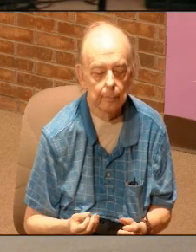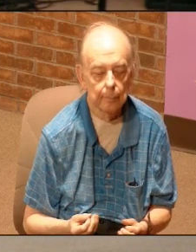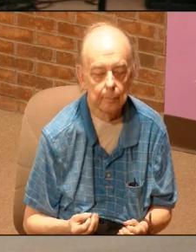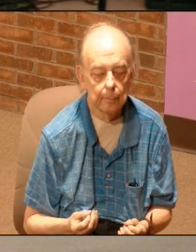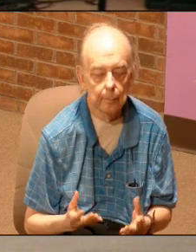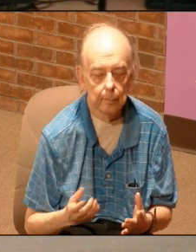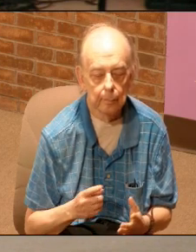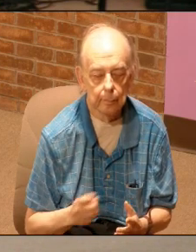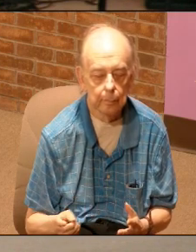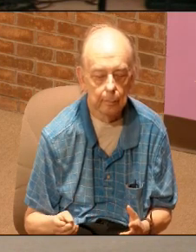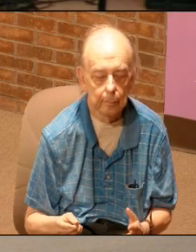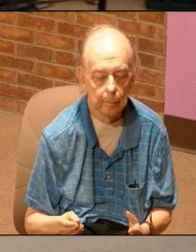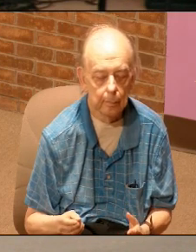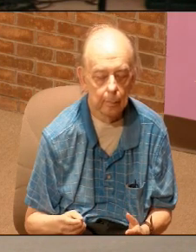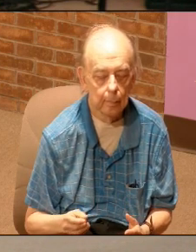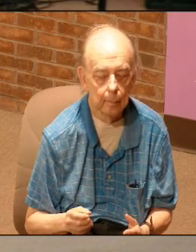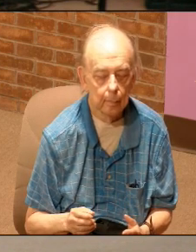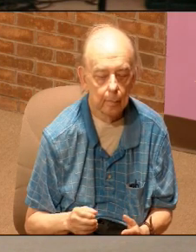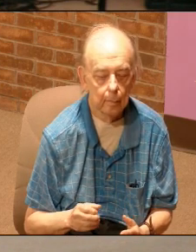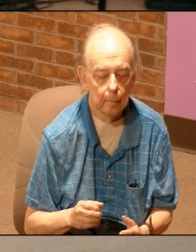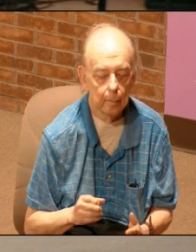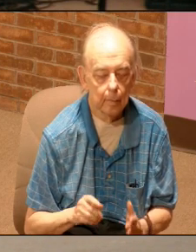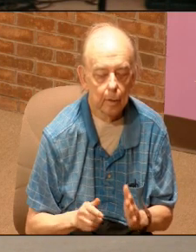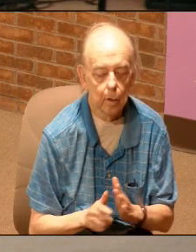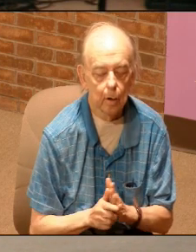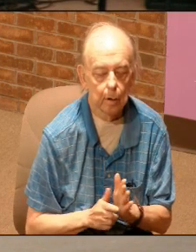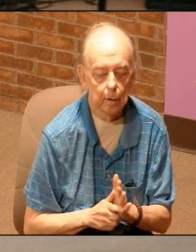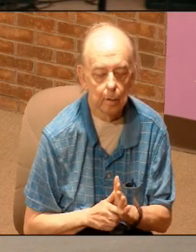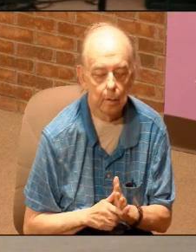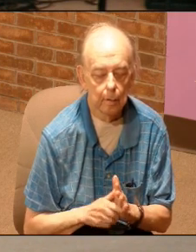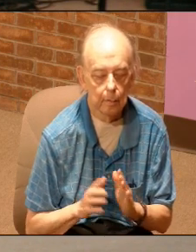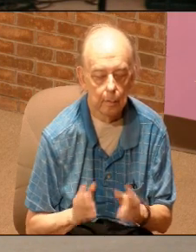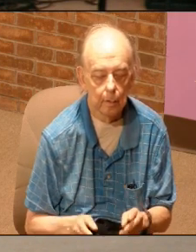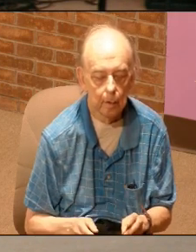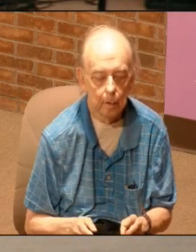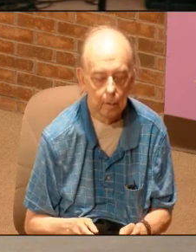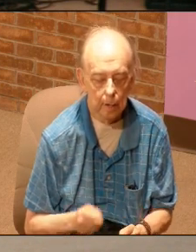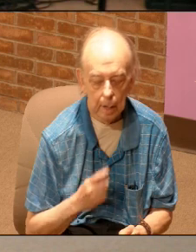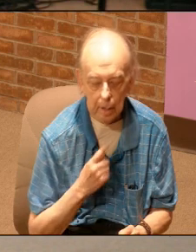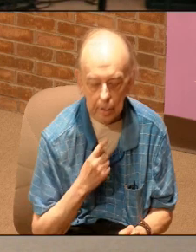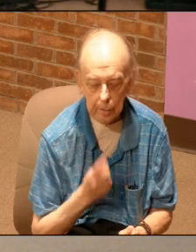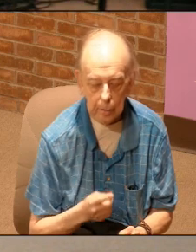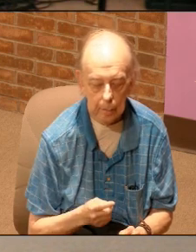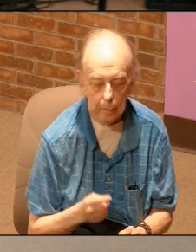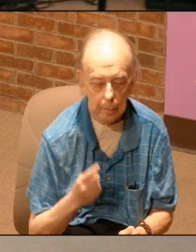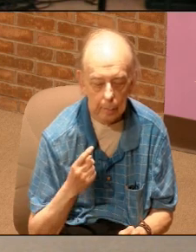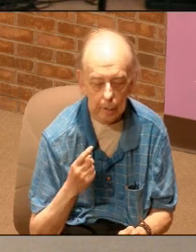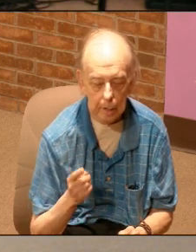these attorney generals in the states are very politically